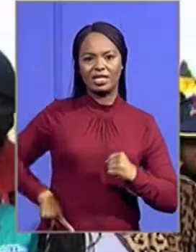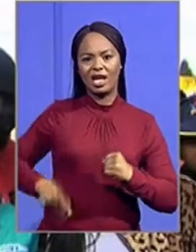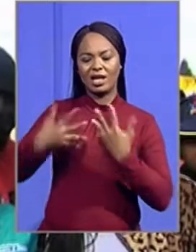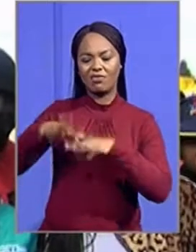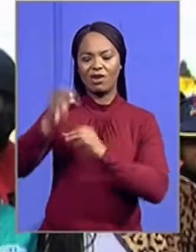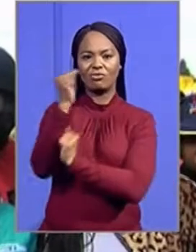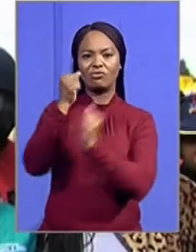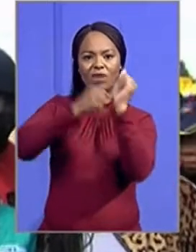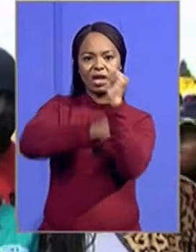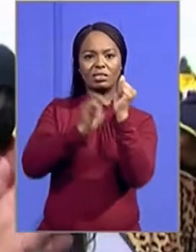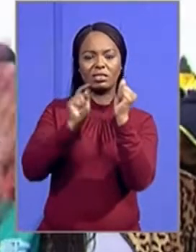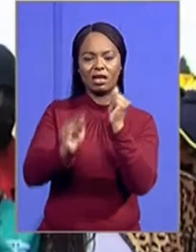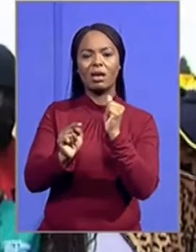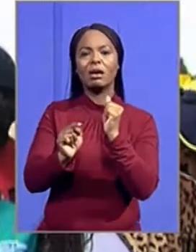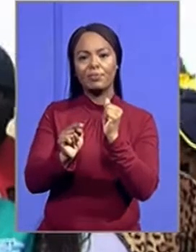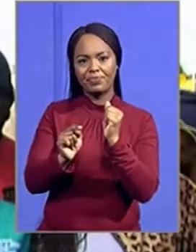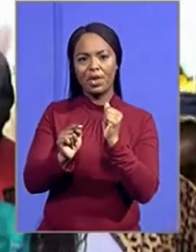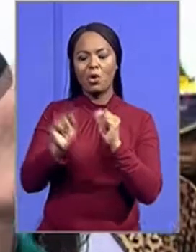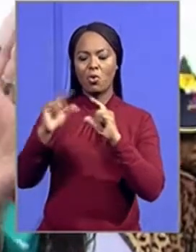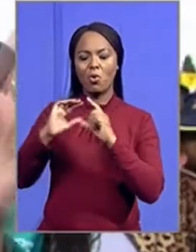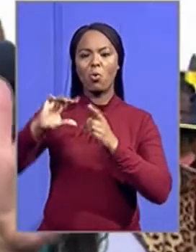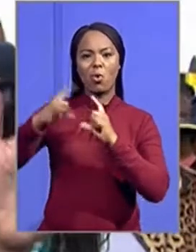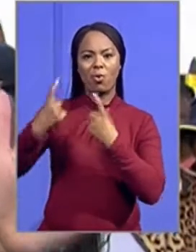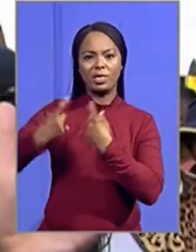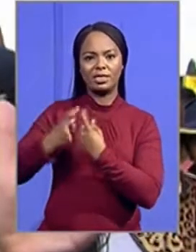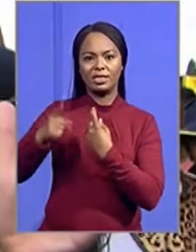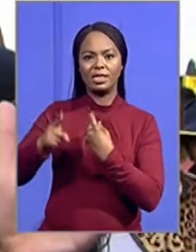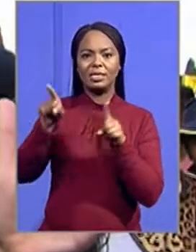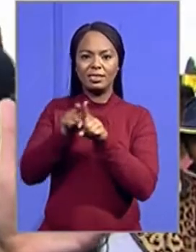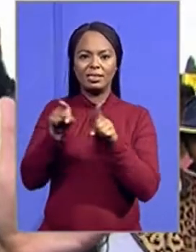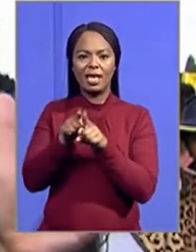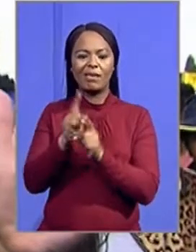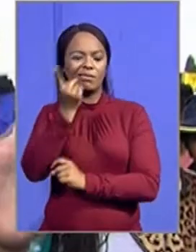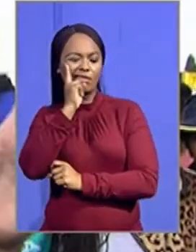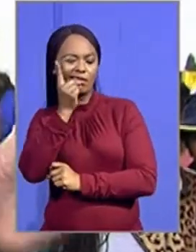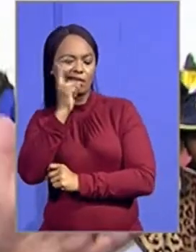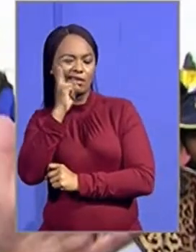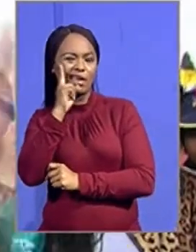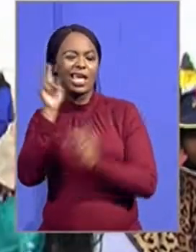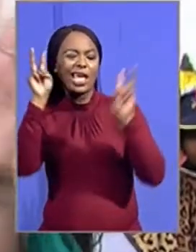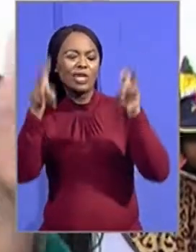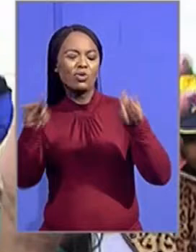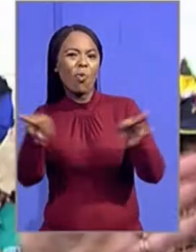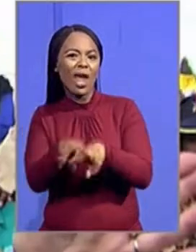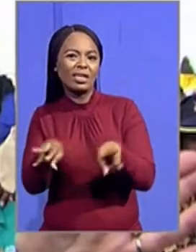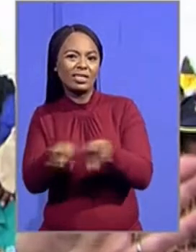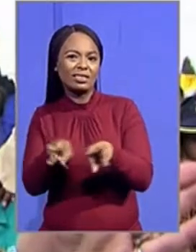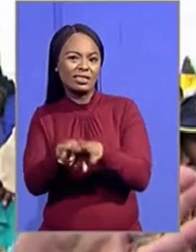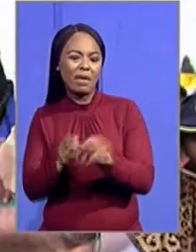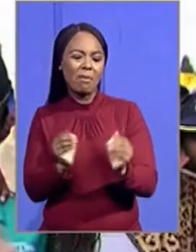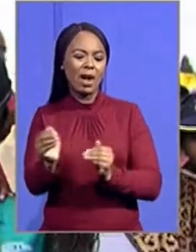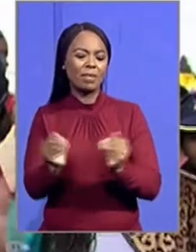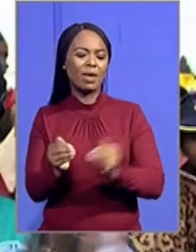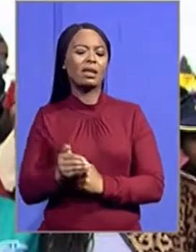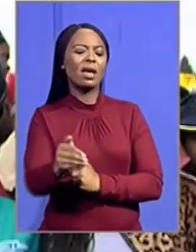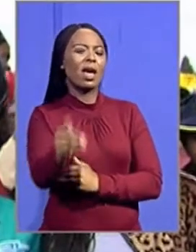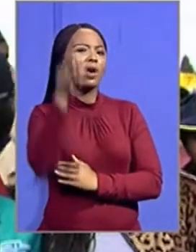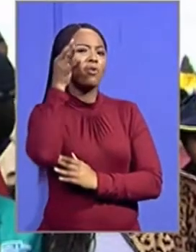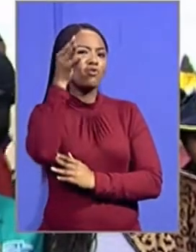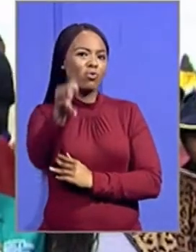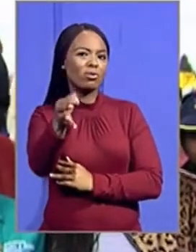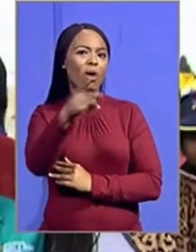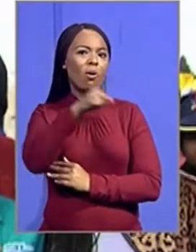Committee, so that we must also be looking at the question of waste management into the future. I think